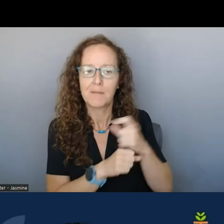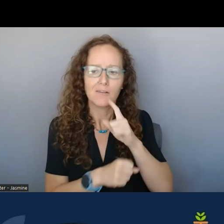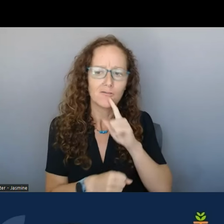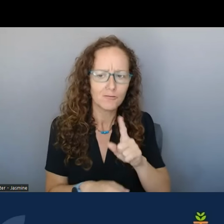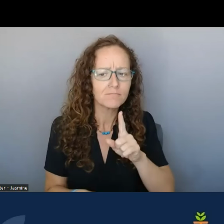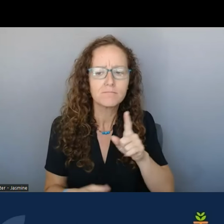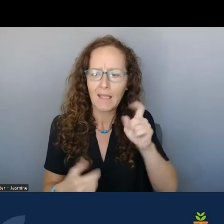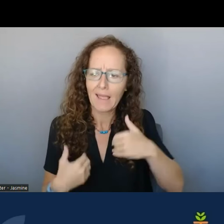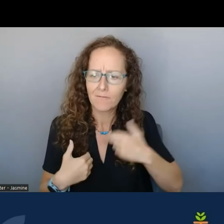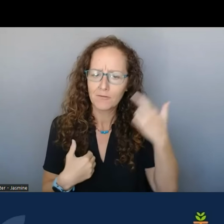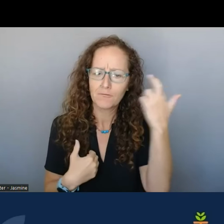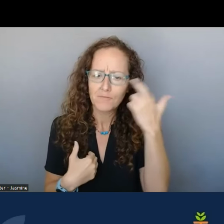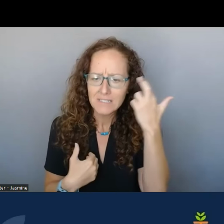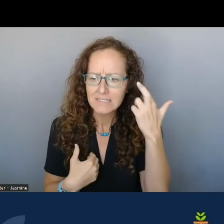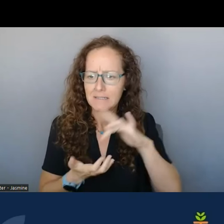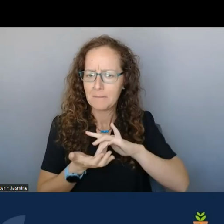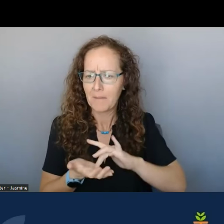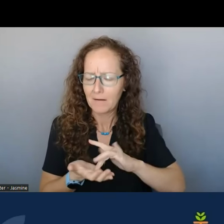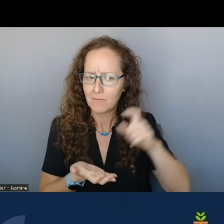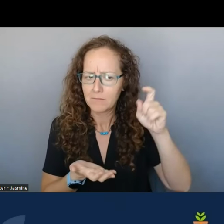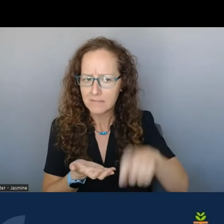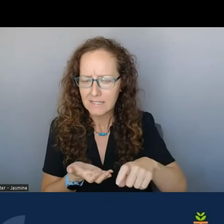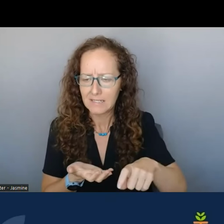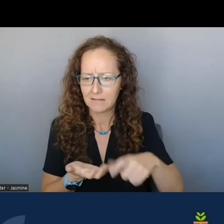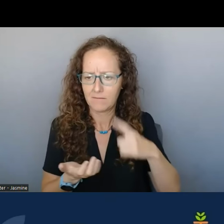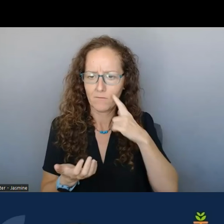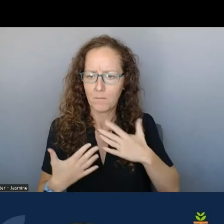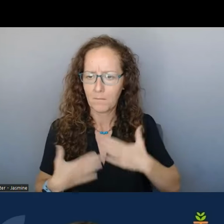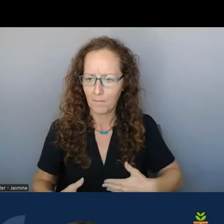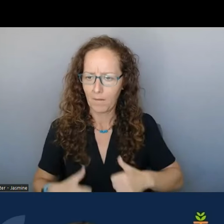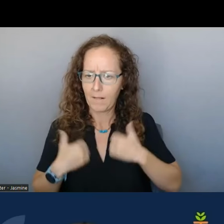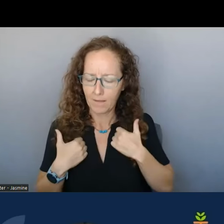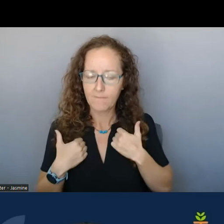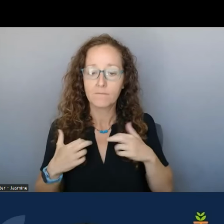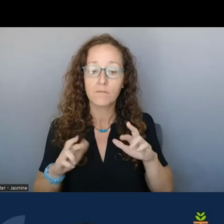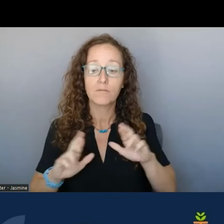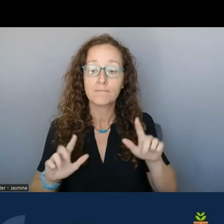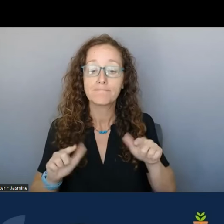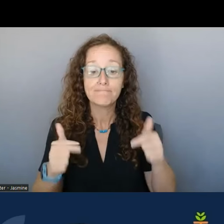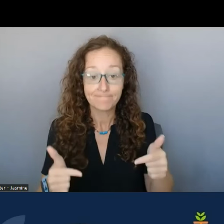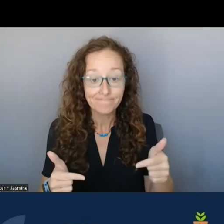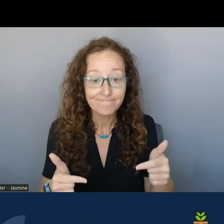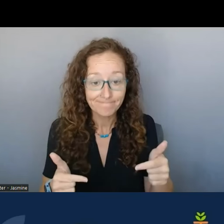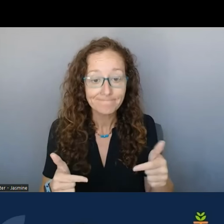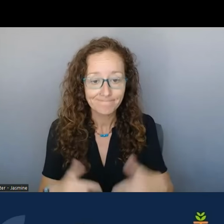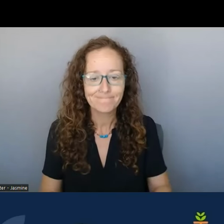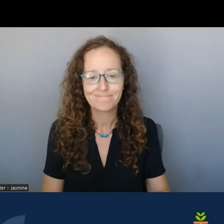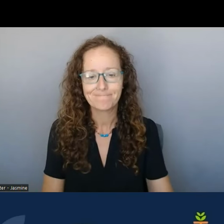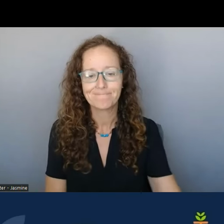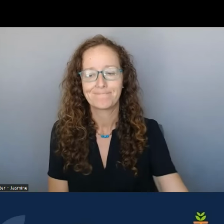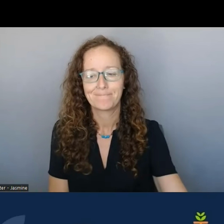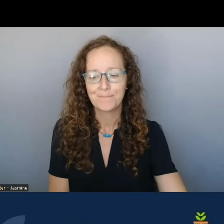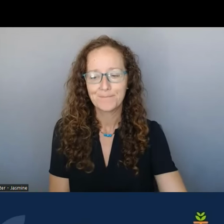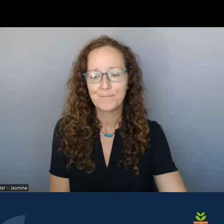And then here are some services that original Medicare, again, A and B, did not cover, which